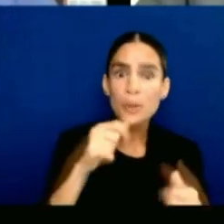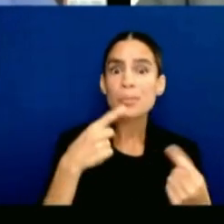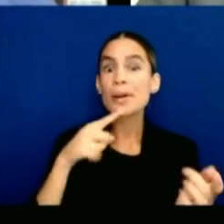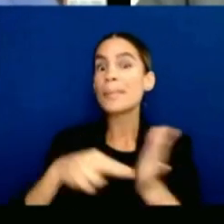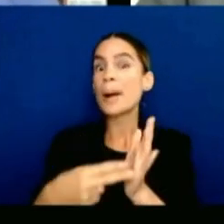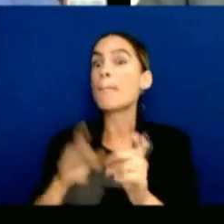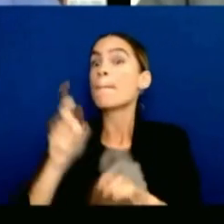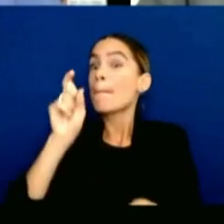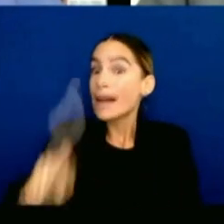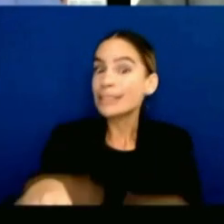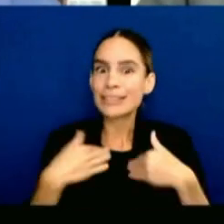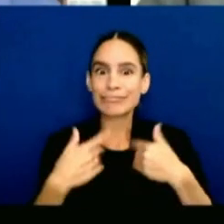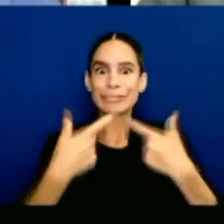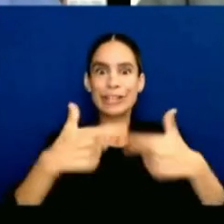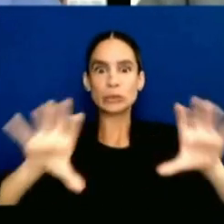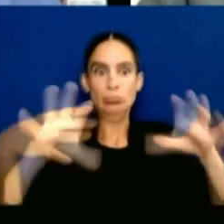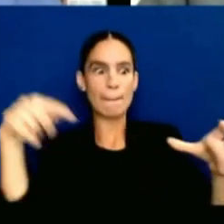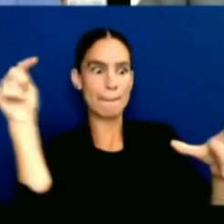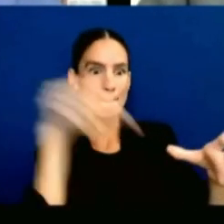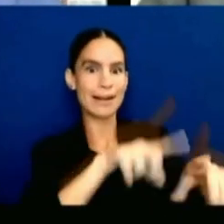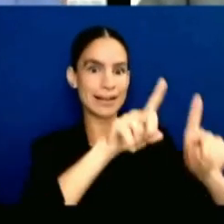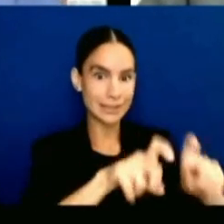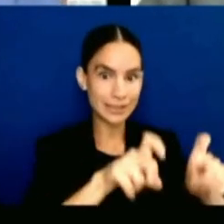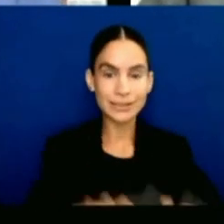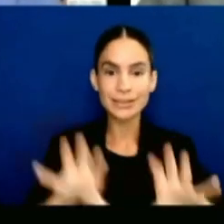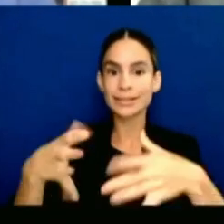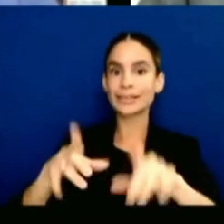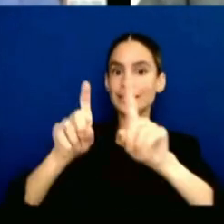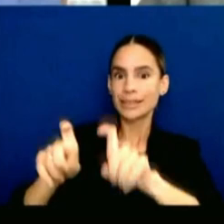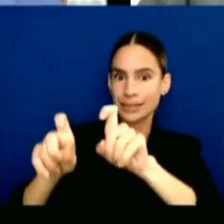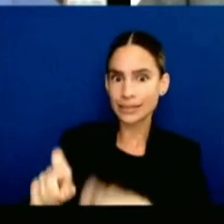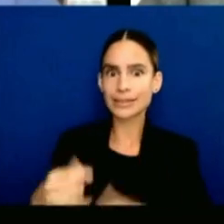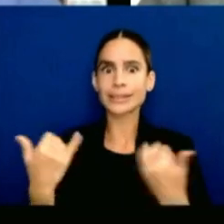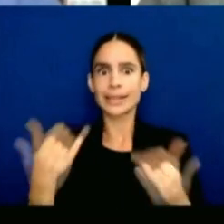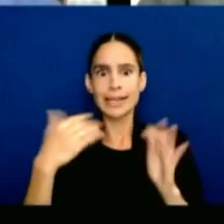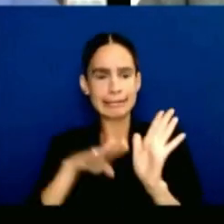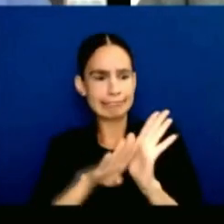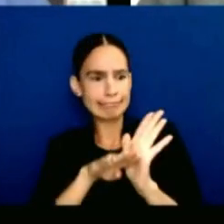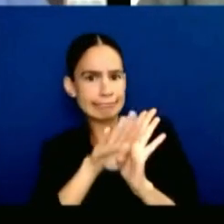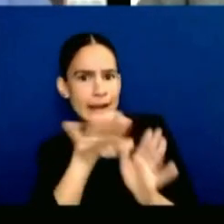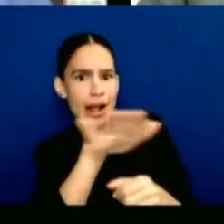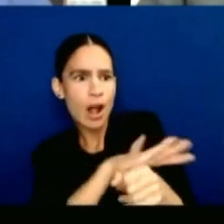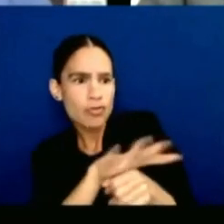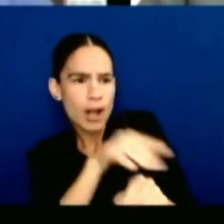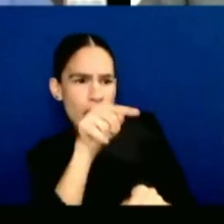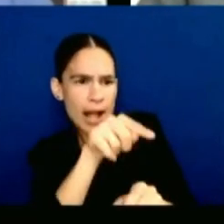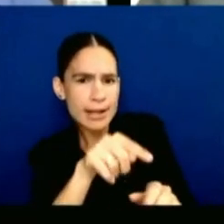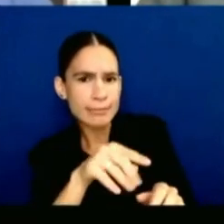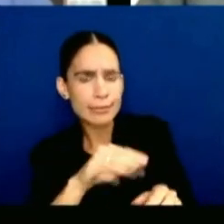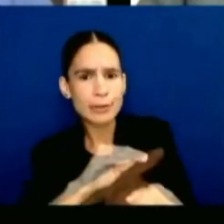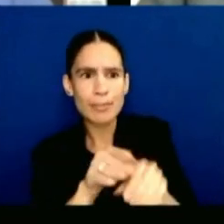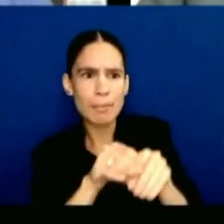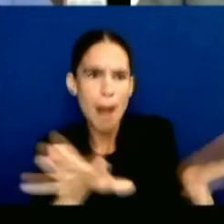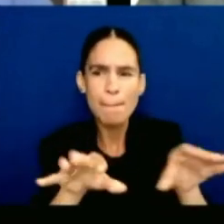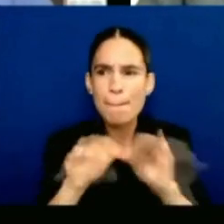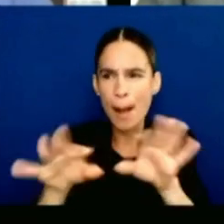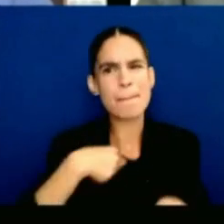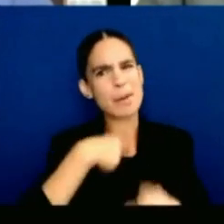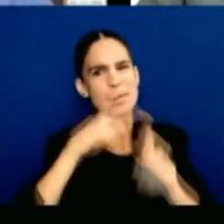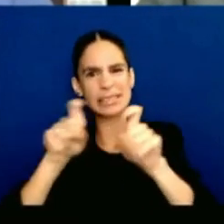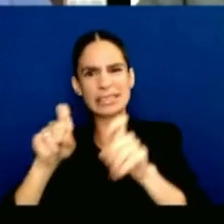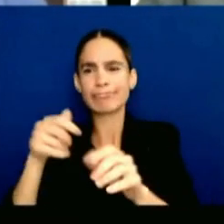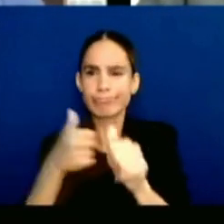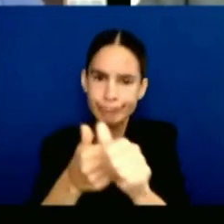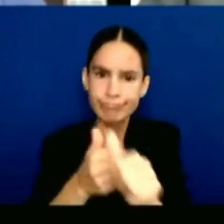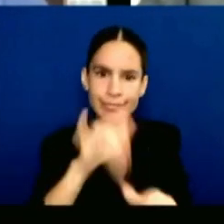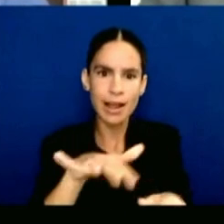spreading, so you'll know whether it provided protection. How many people are we talking about, and where is this going to happen? Well, the number of